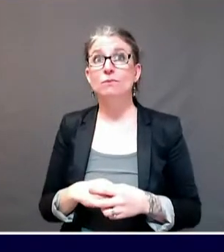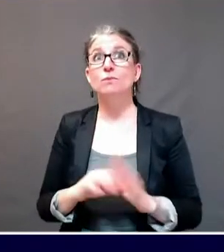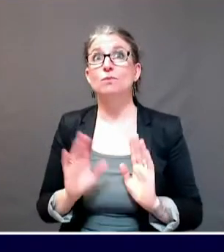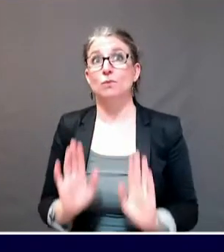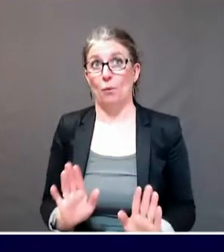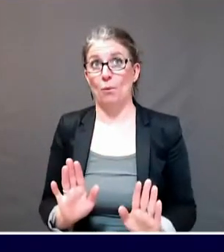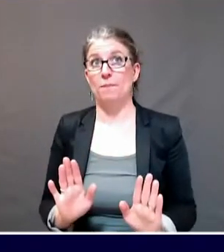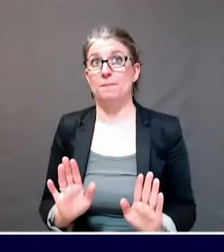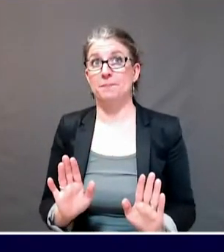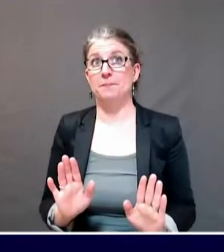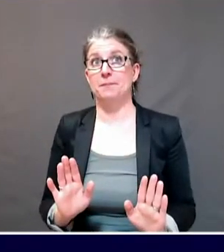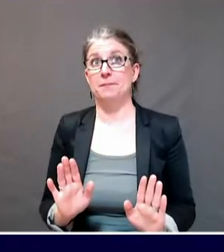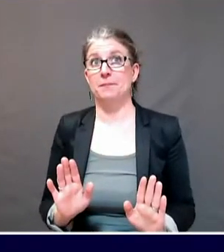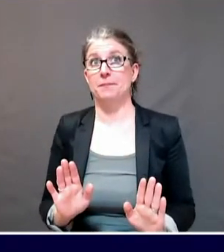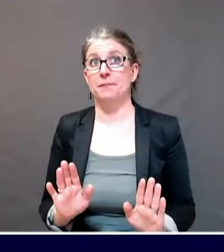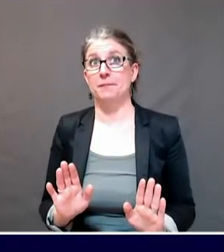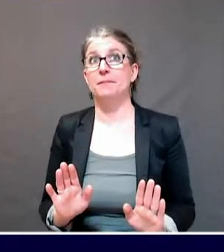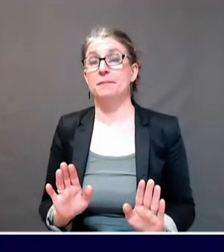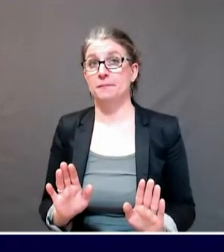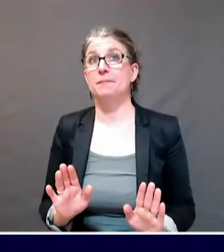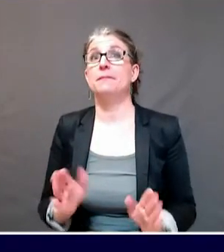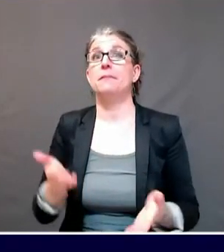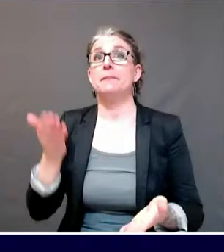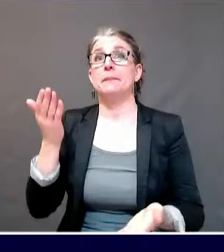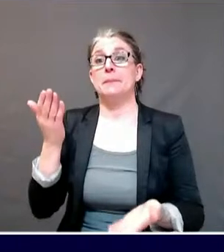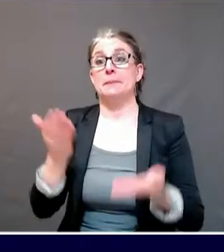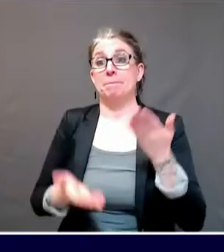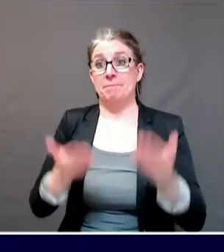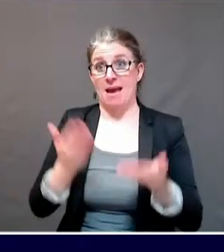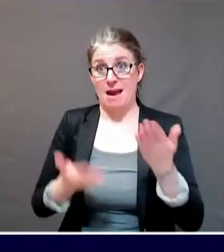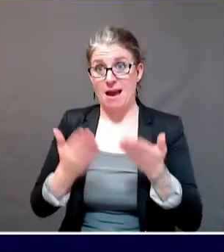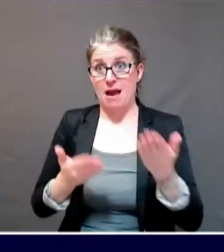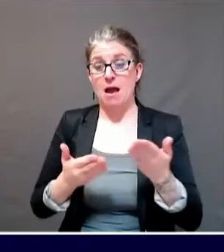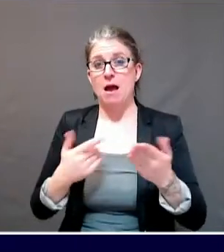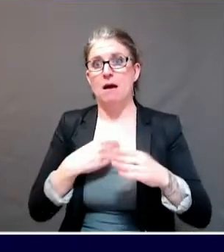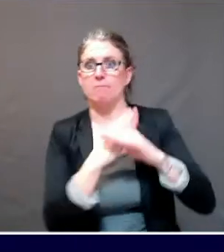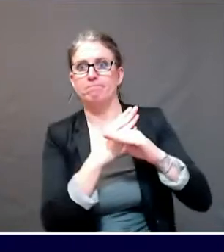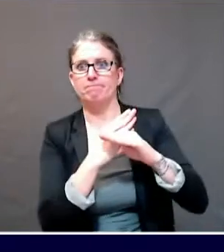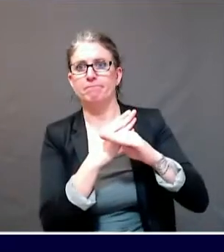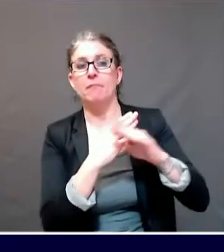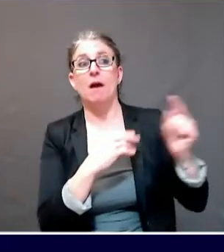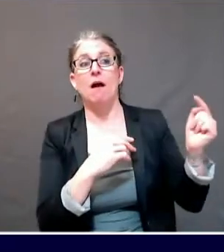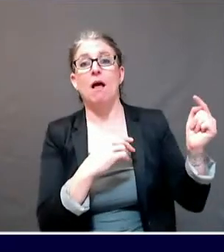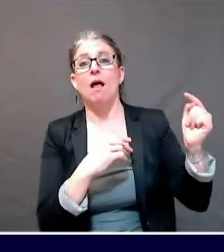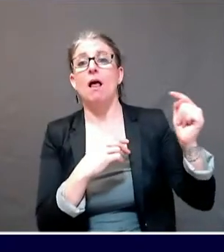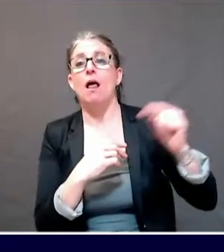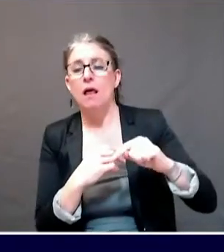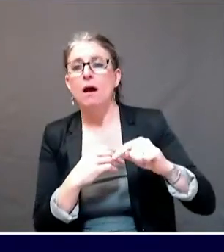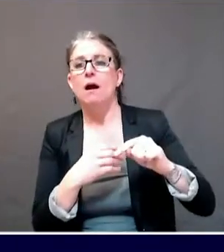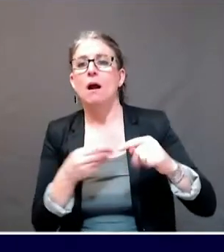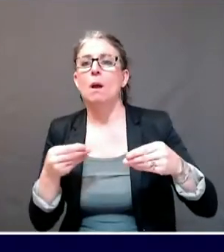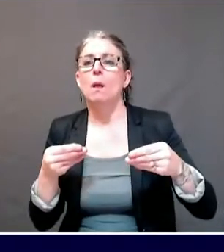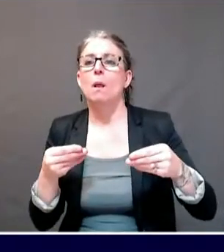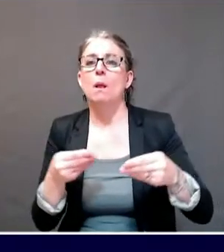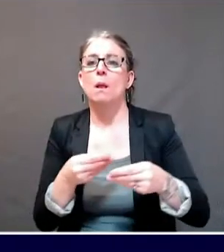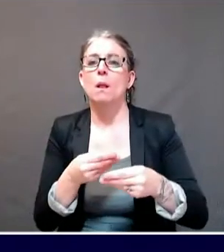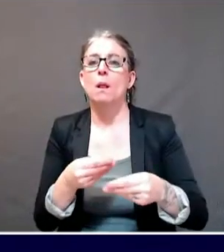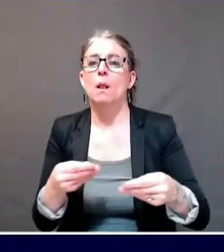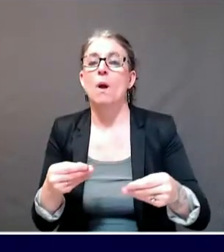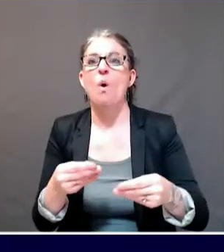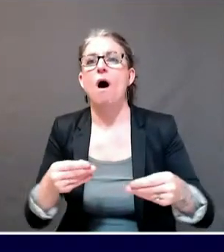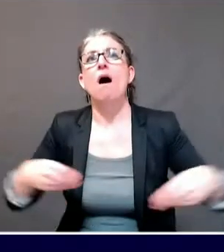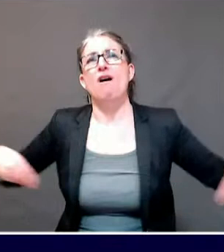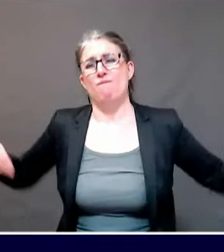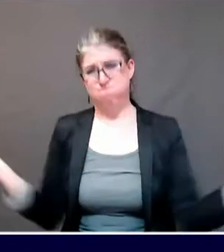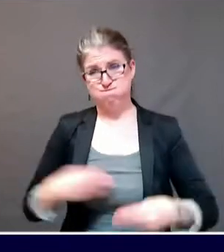down. The most important thing to know right now about this new strain is that it